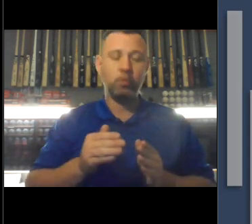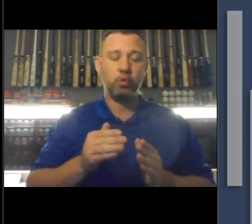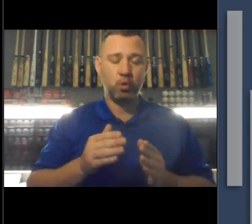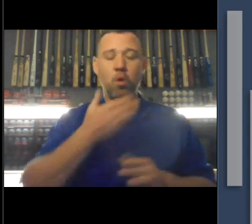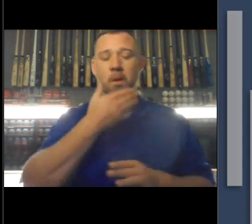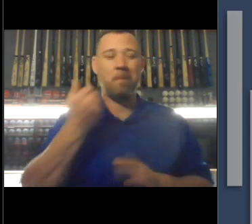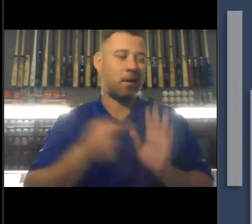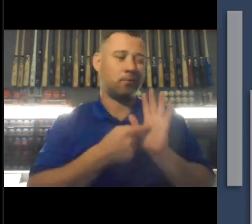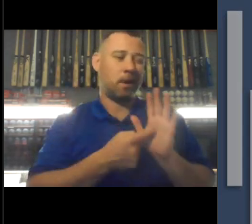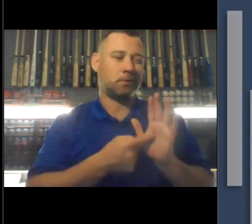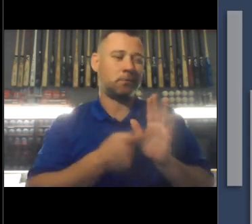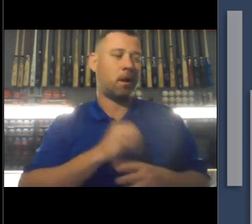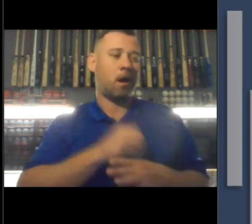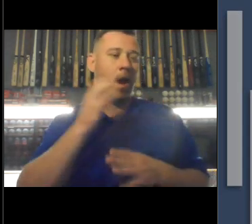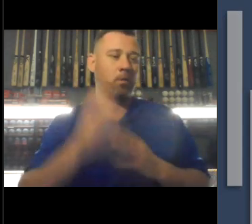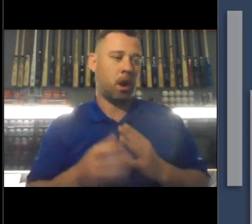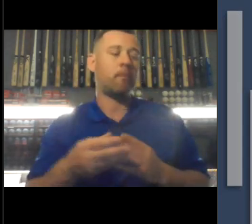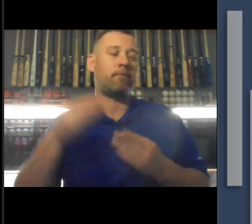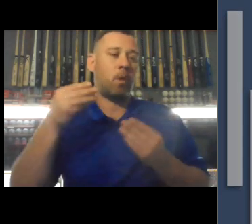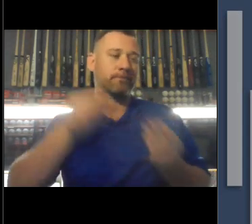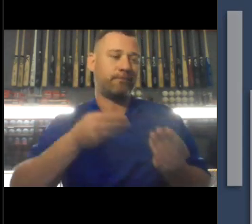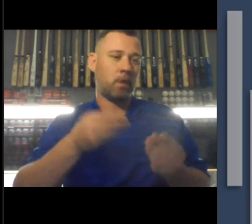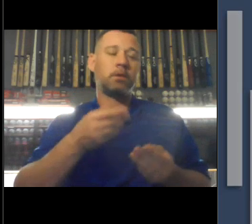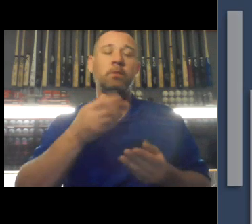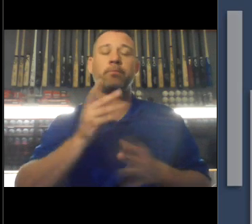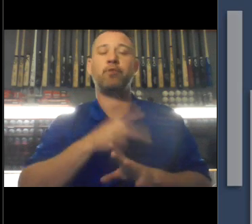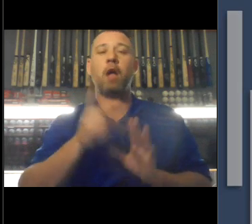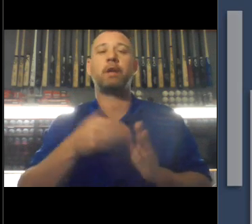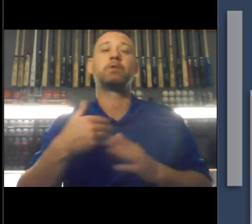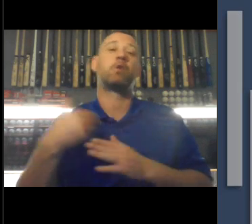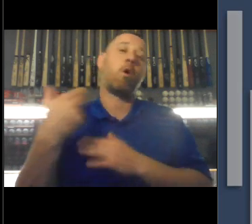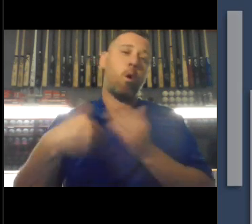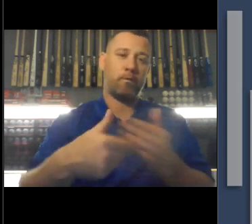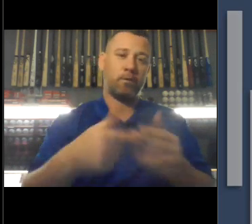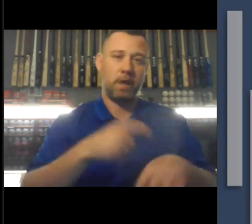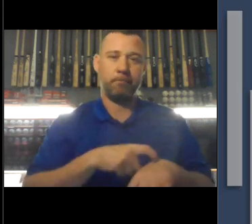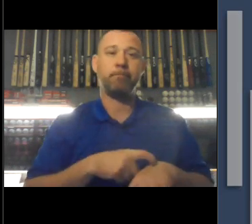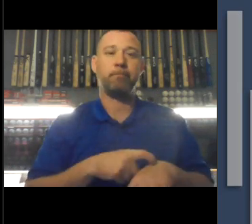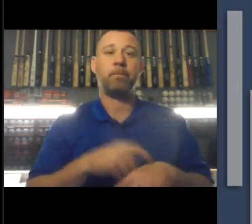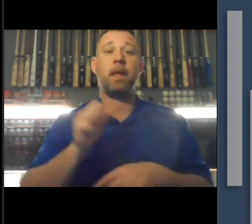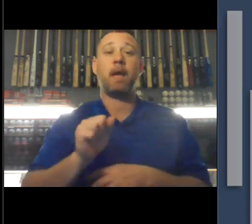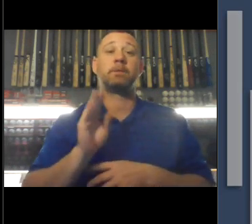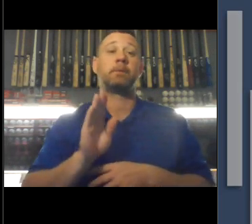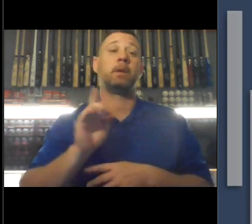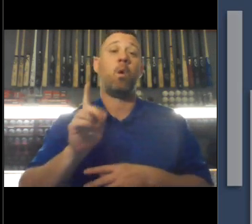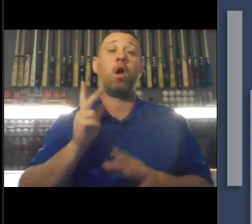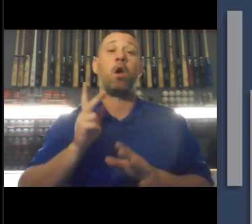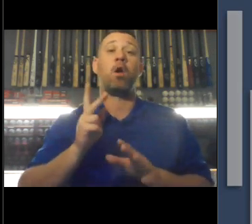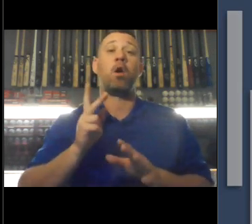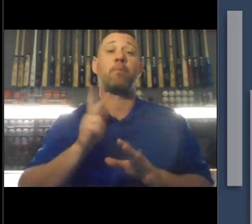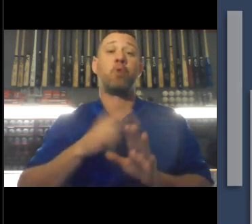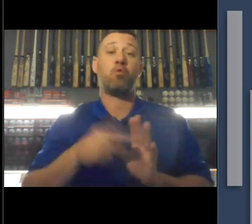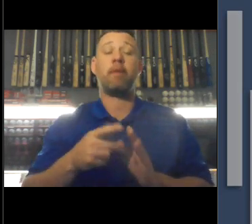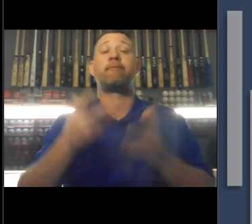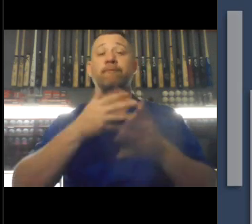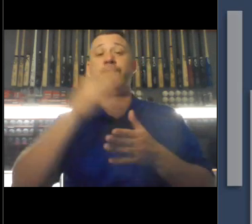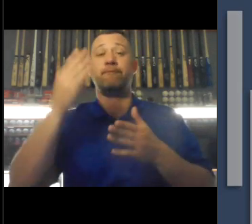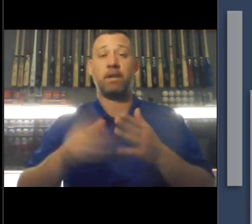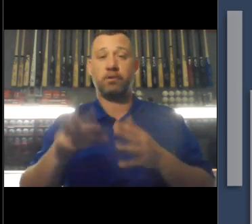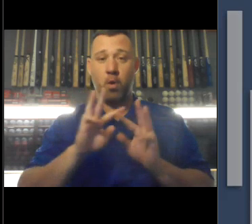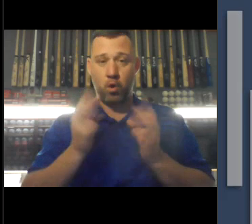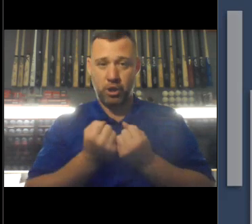the outcomes of funded projects over time. The SB1 programming team have finished their guideline development workshops and are